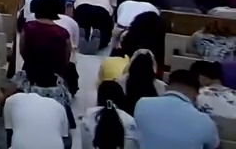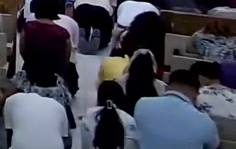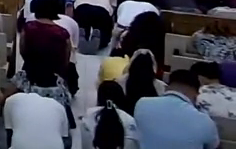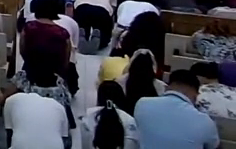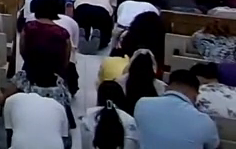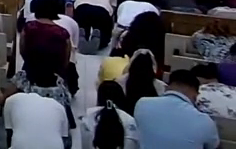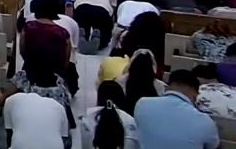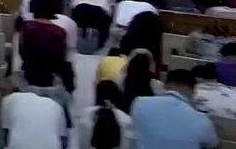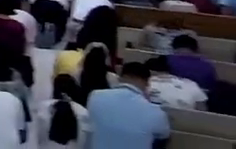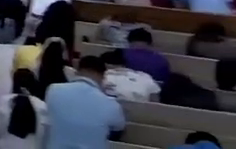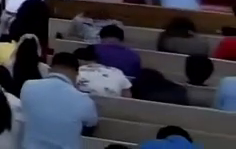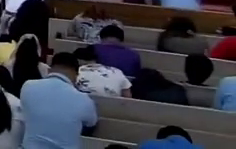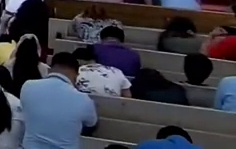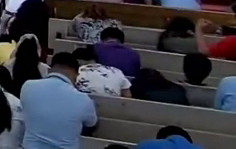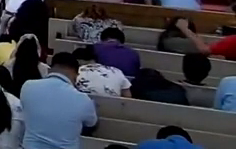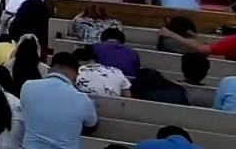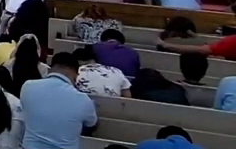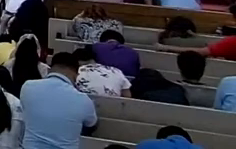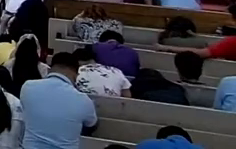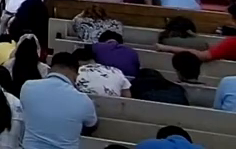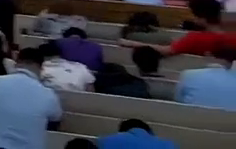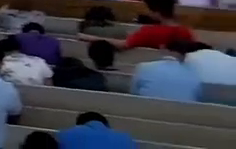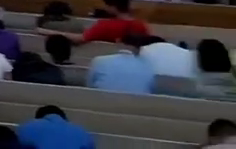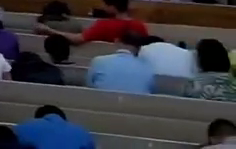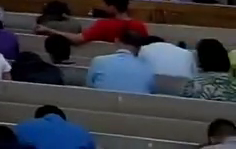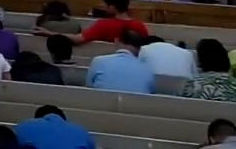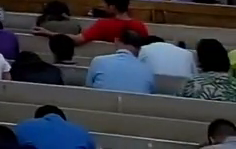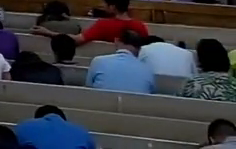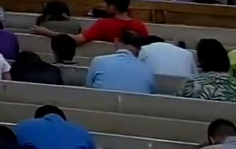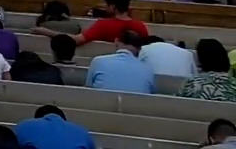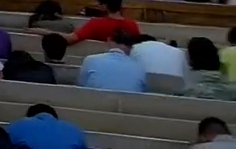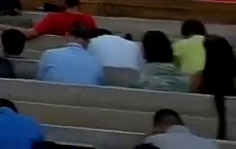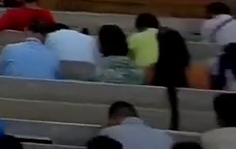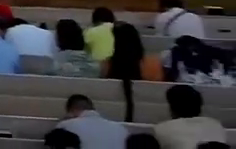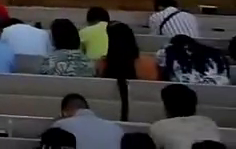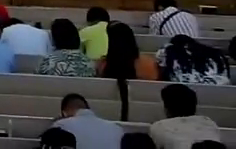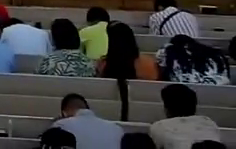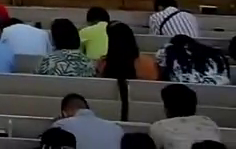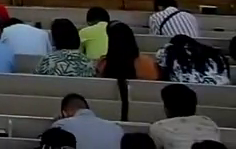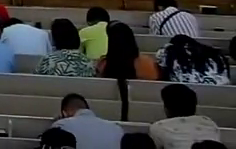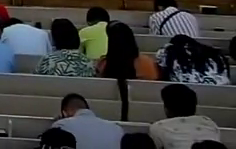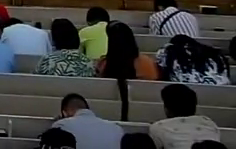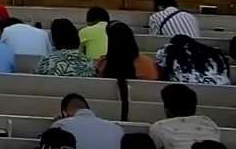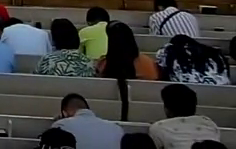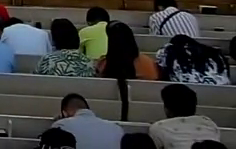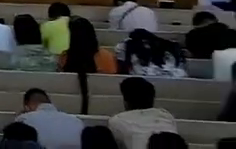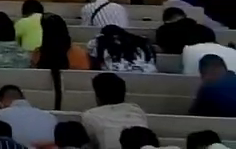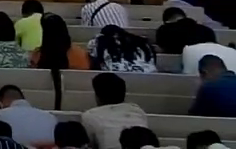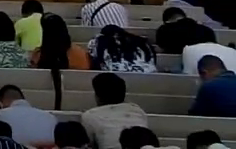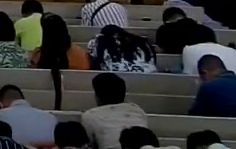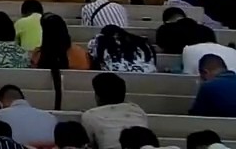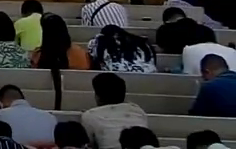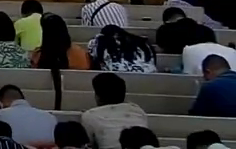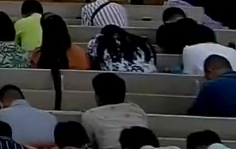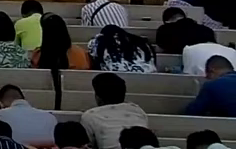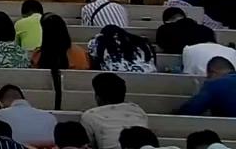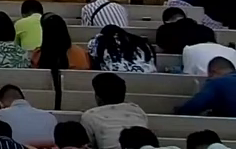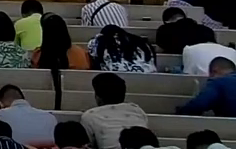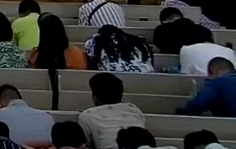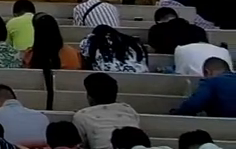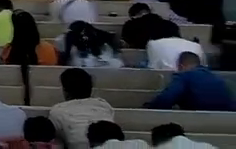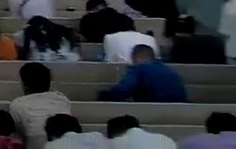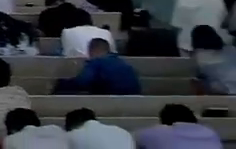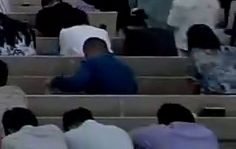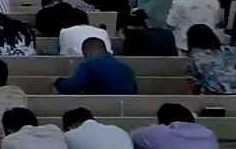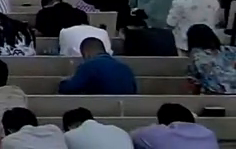What happened? Wa pay negosyo, faithful kaayo. Karon nakanegosyo, na blessed lang, nakalimot